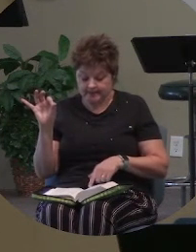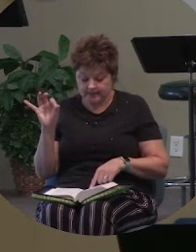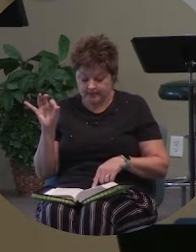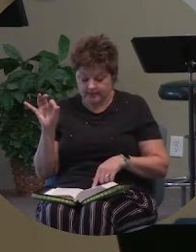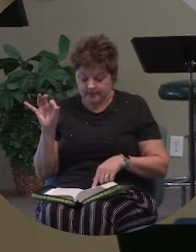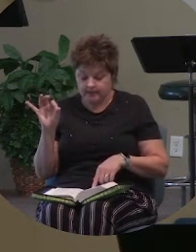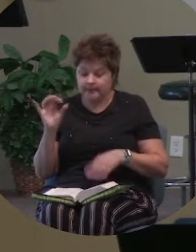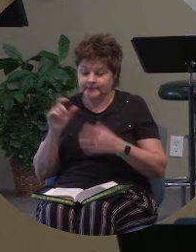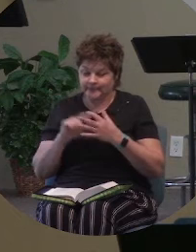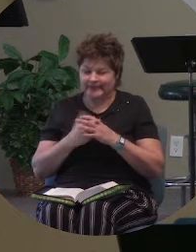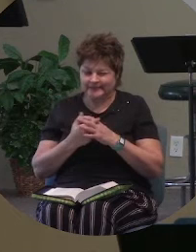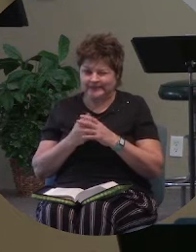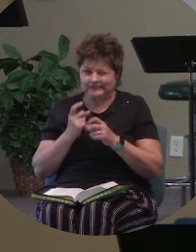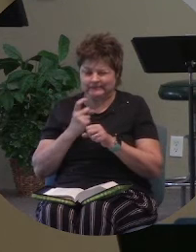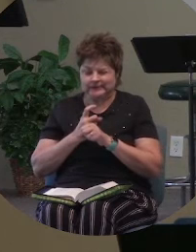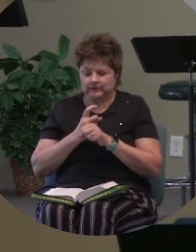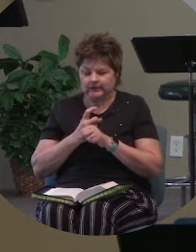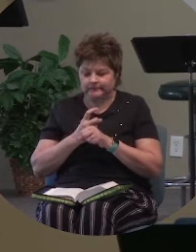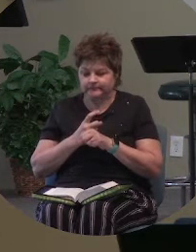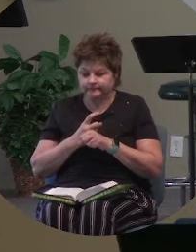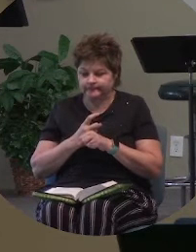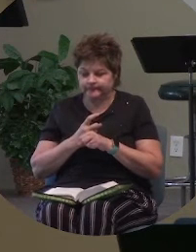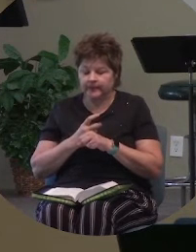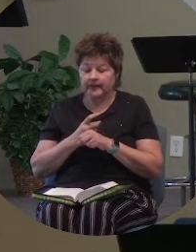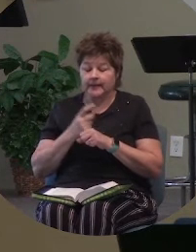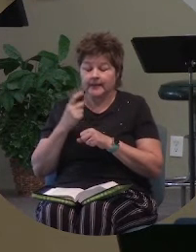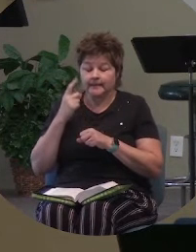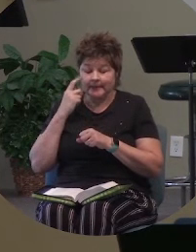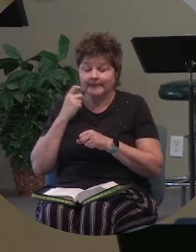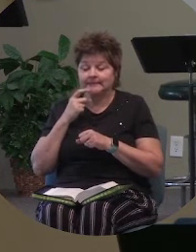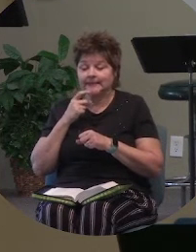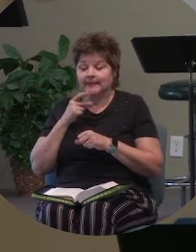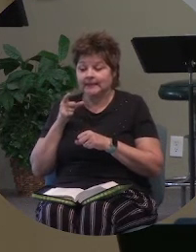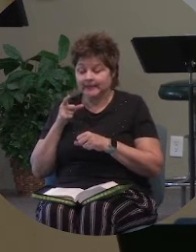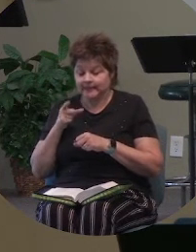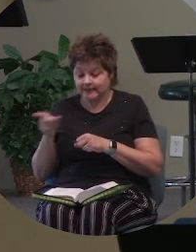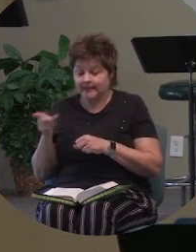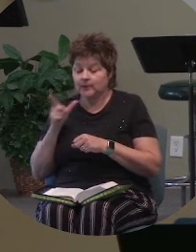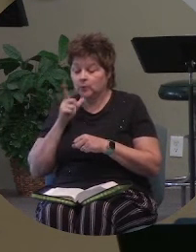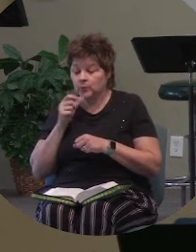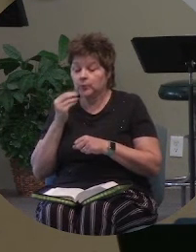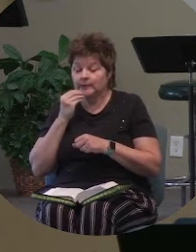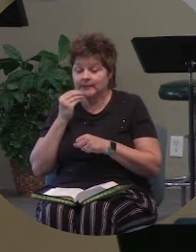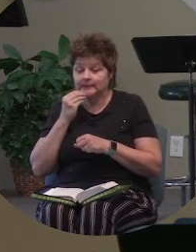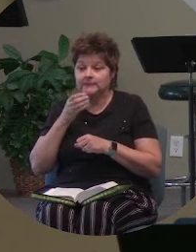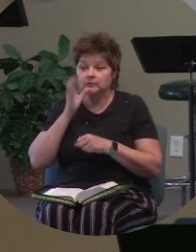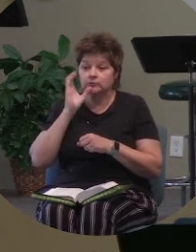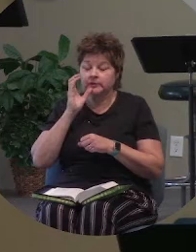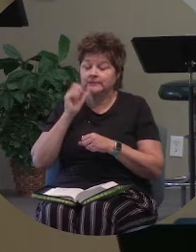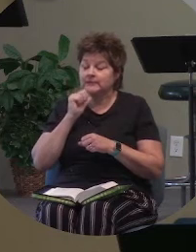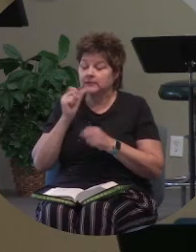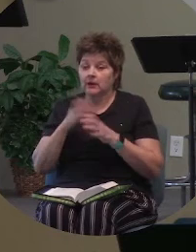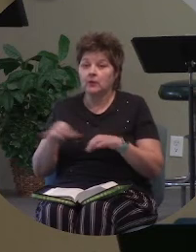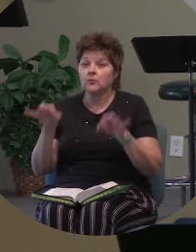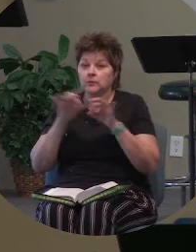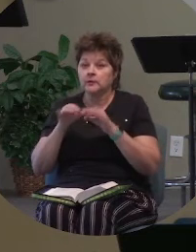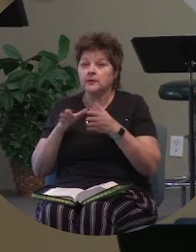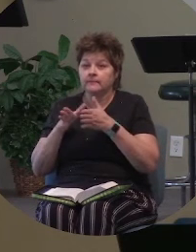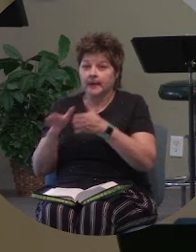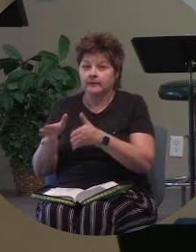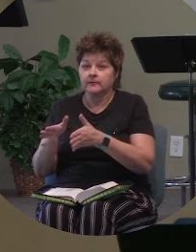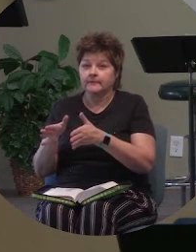begins to get tough. For he who eats and drinks in an unworthy manner